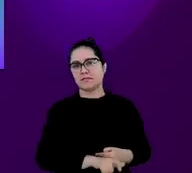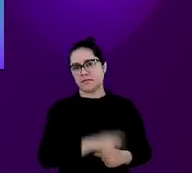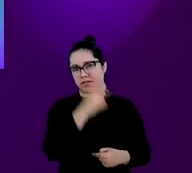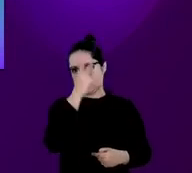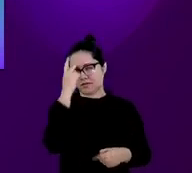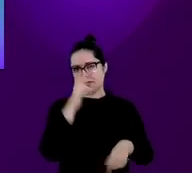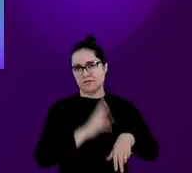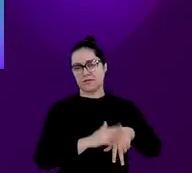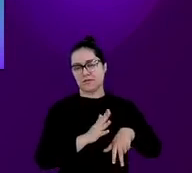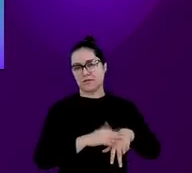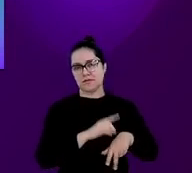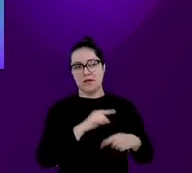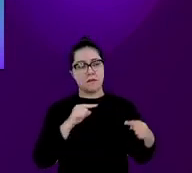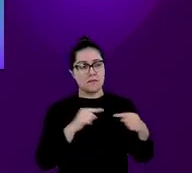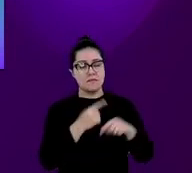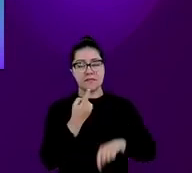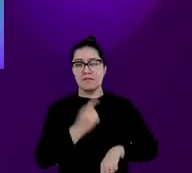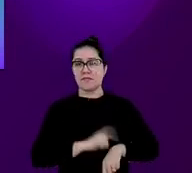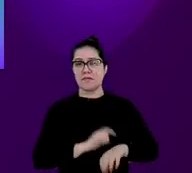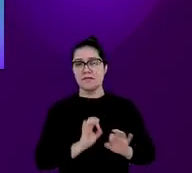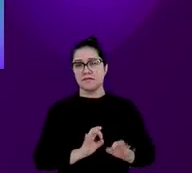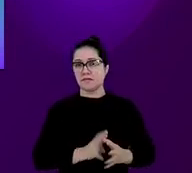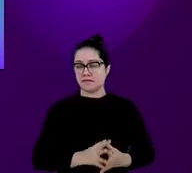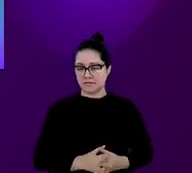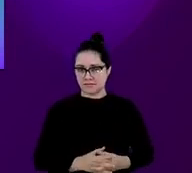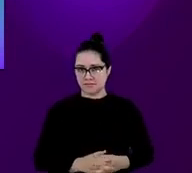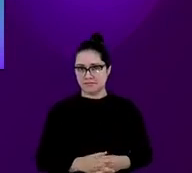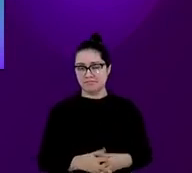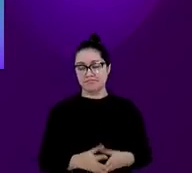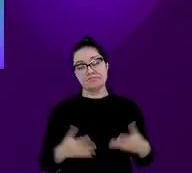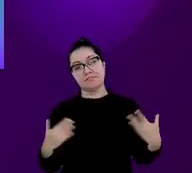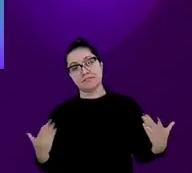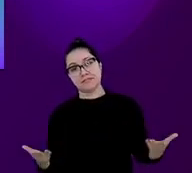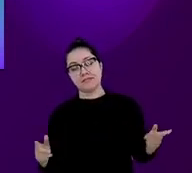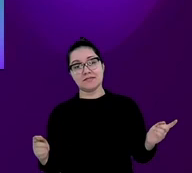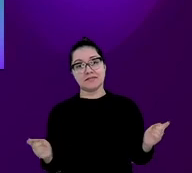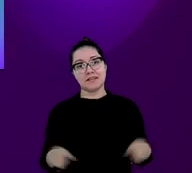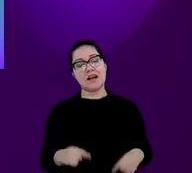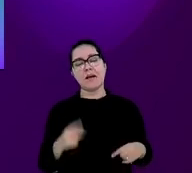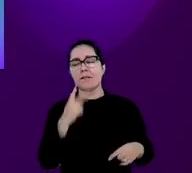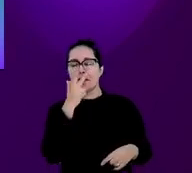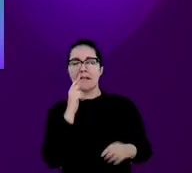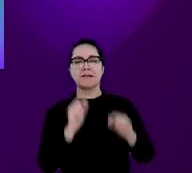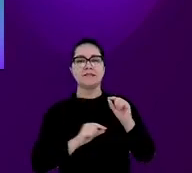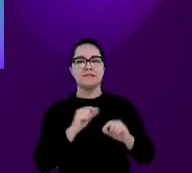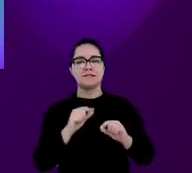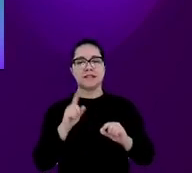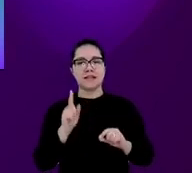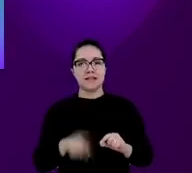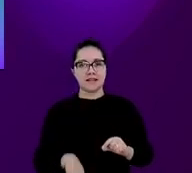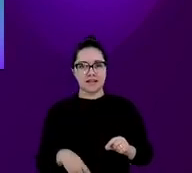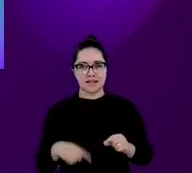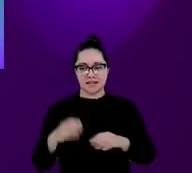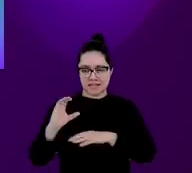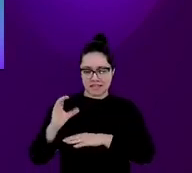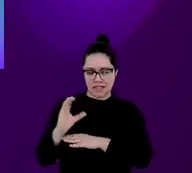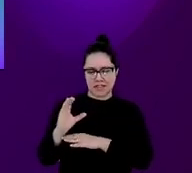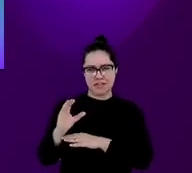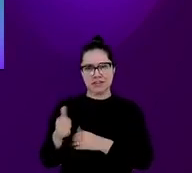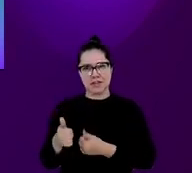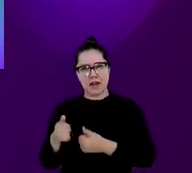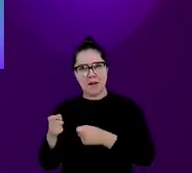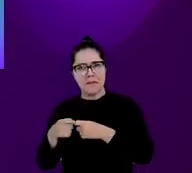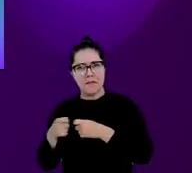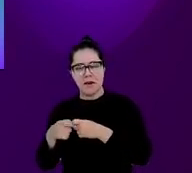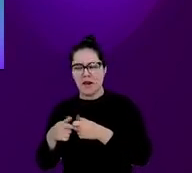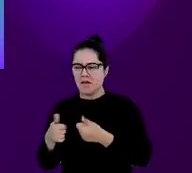have the best scientists, physicians, and physicists working together with